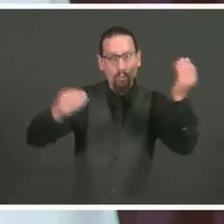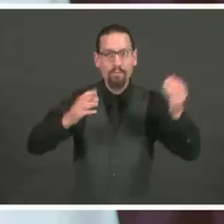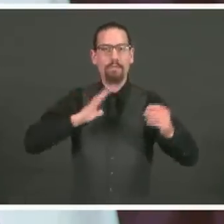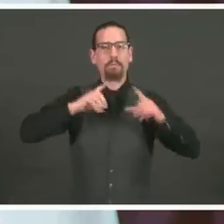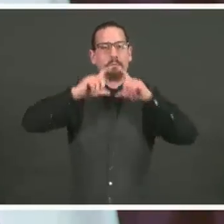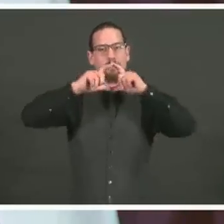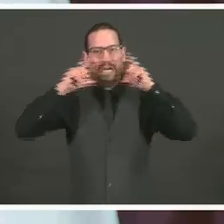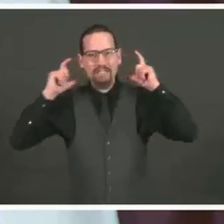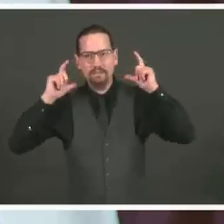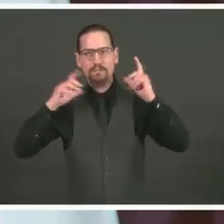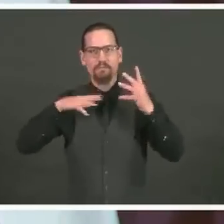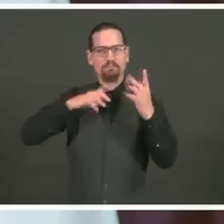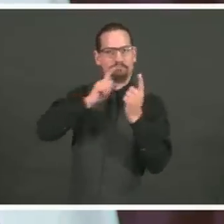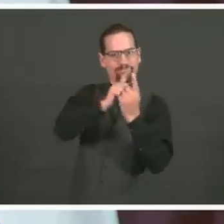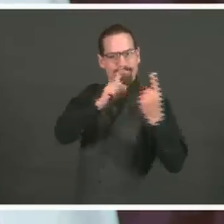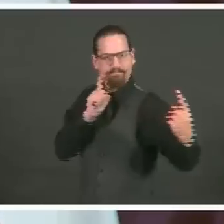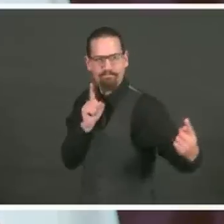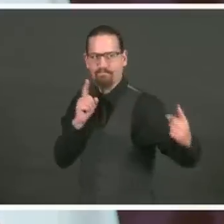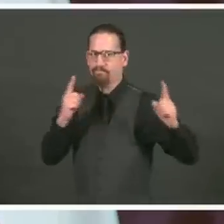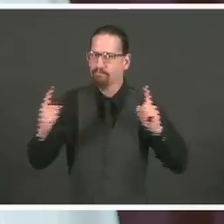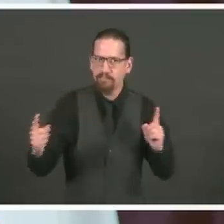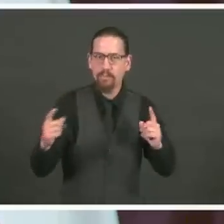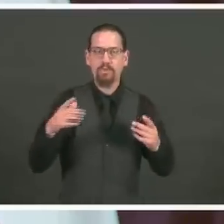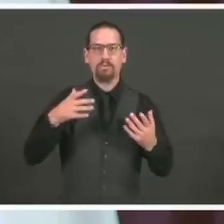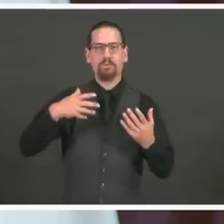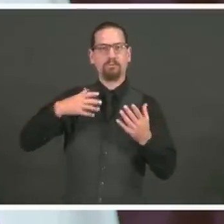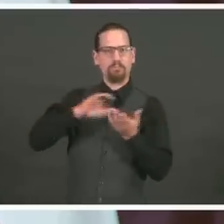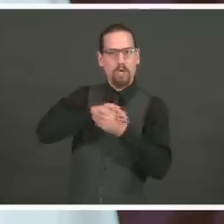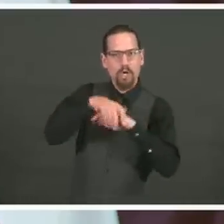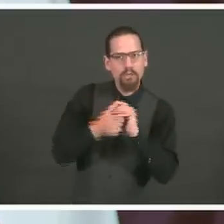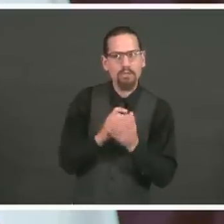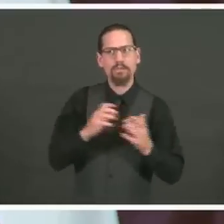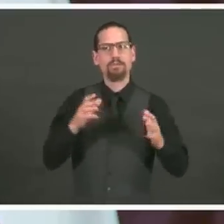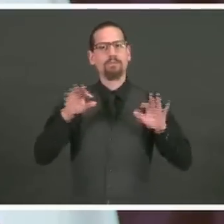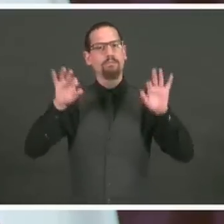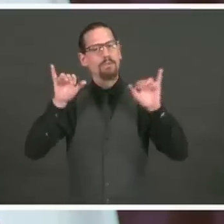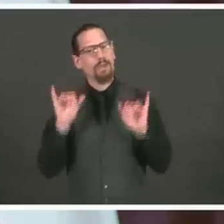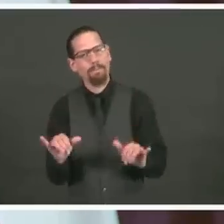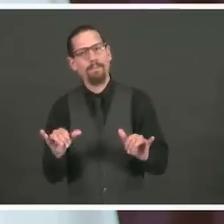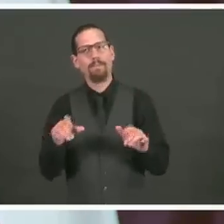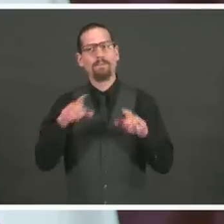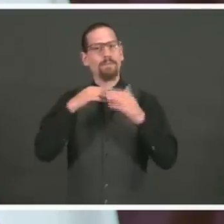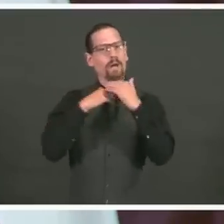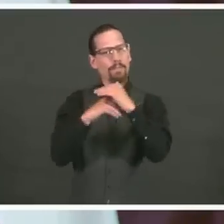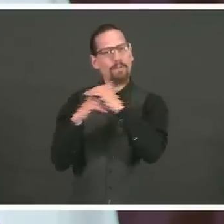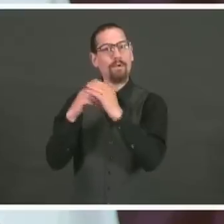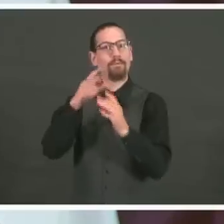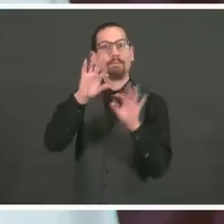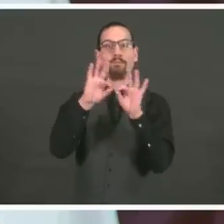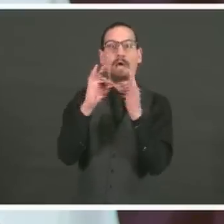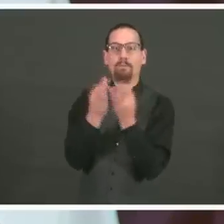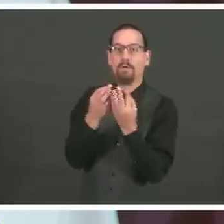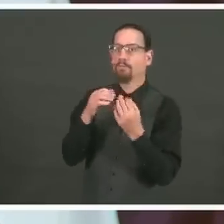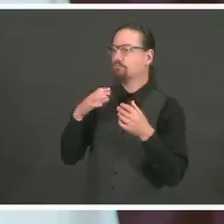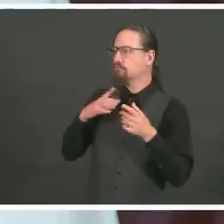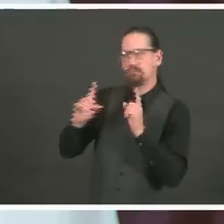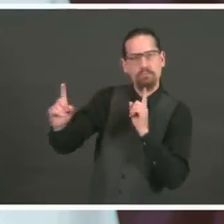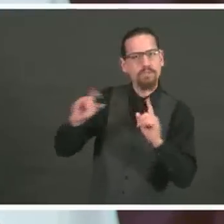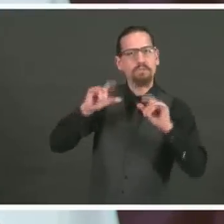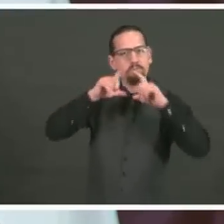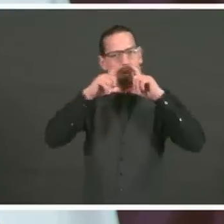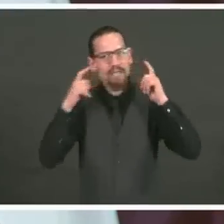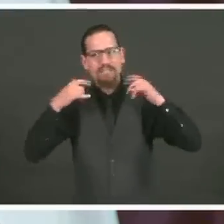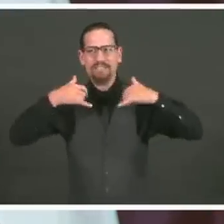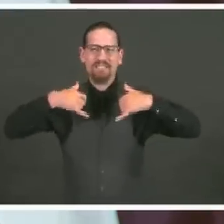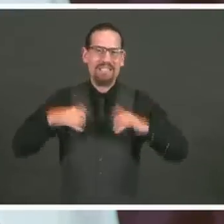and encourage everybody in your family, in your network, to do the same. Keep your network small.